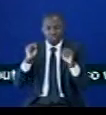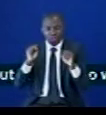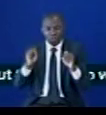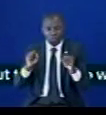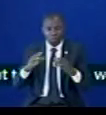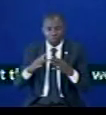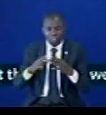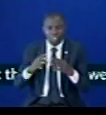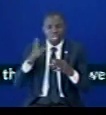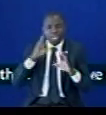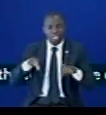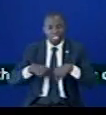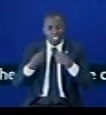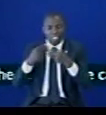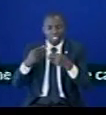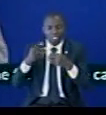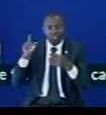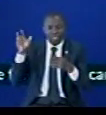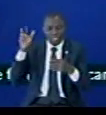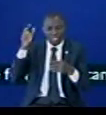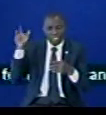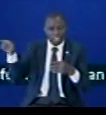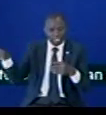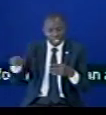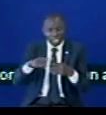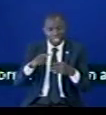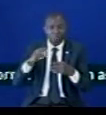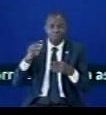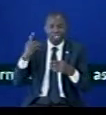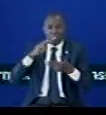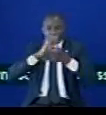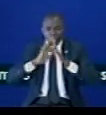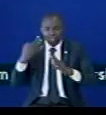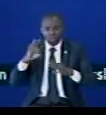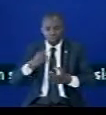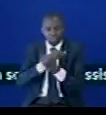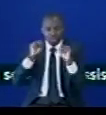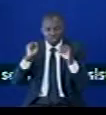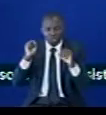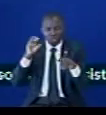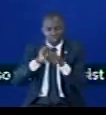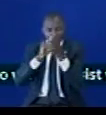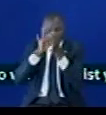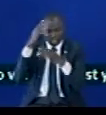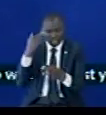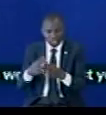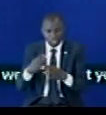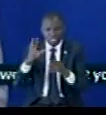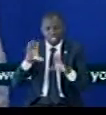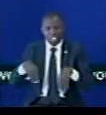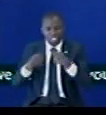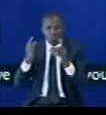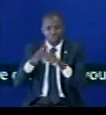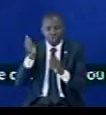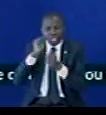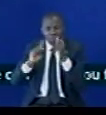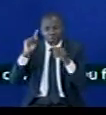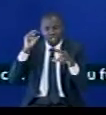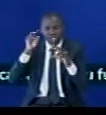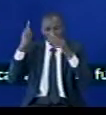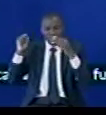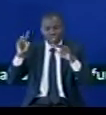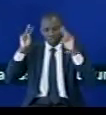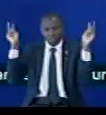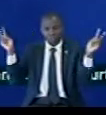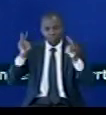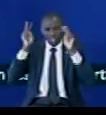peace of salvation. Grant unto everyone the victory in salvation, that they